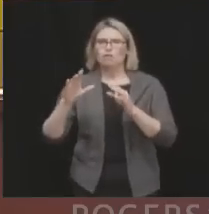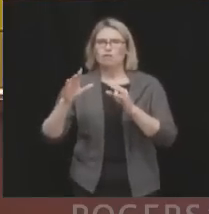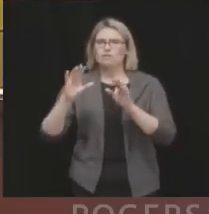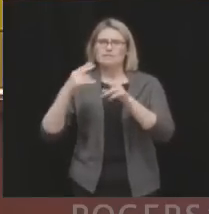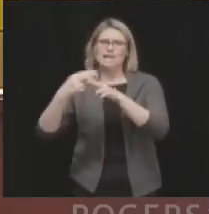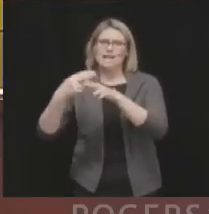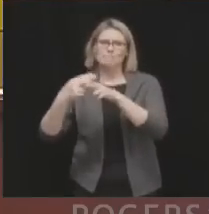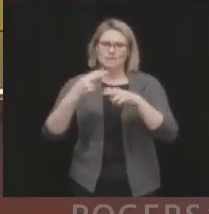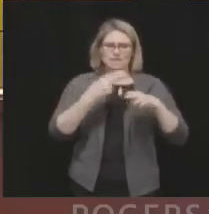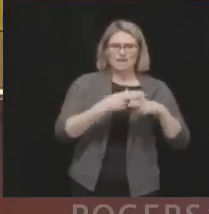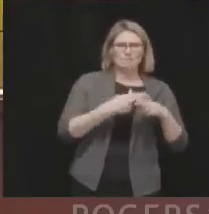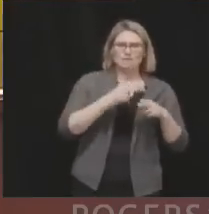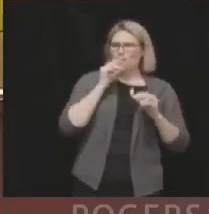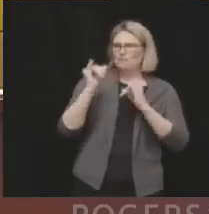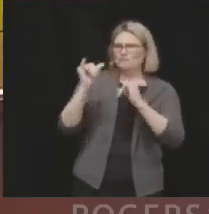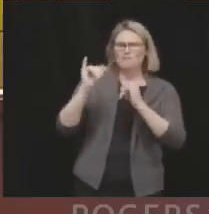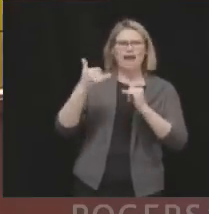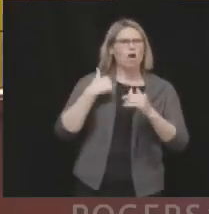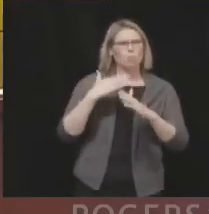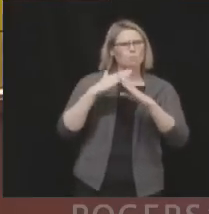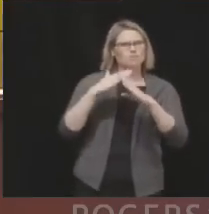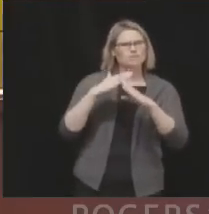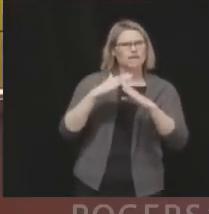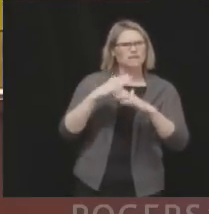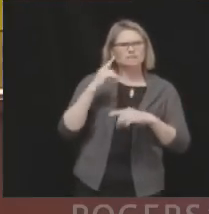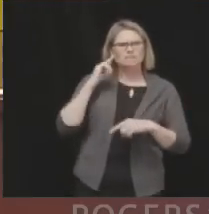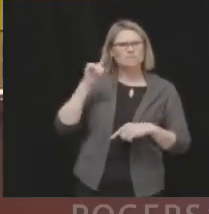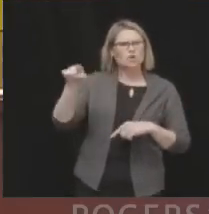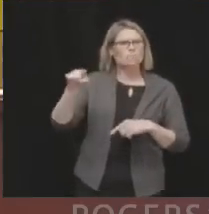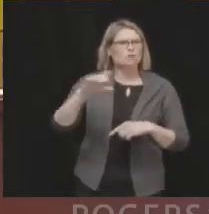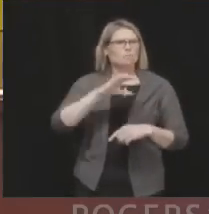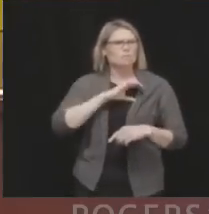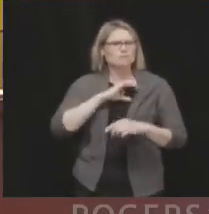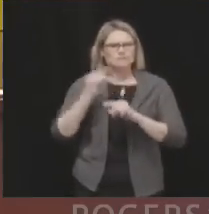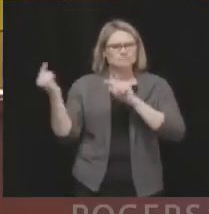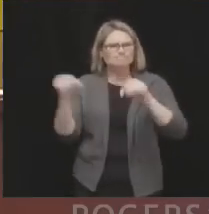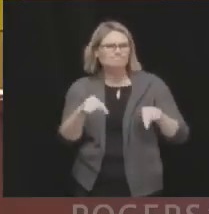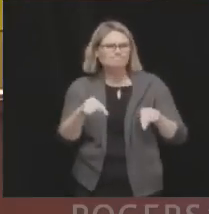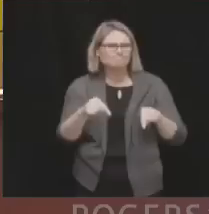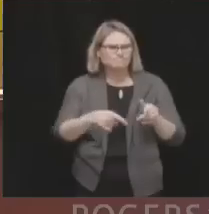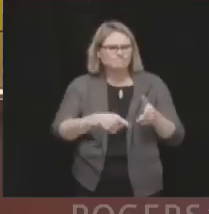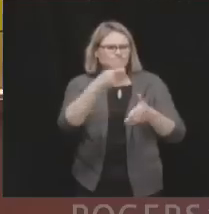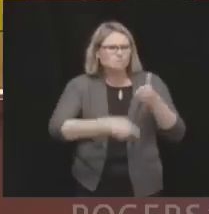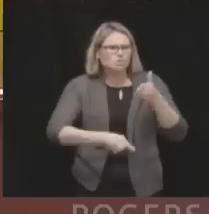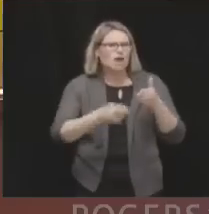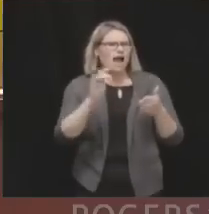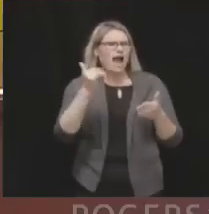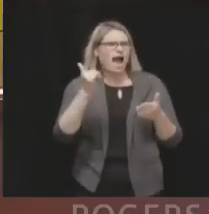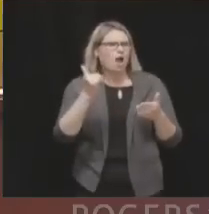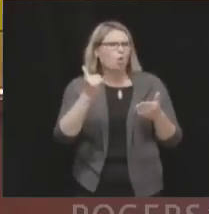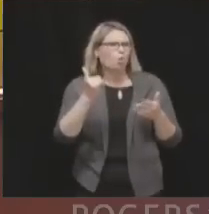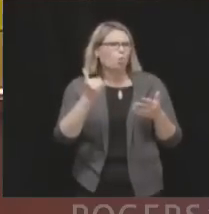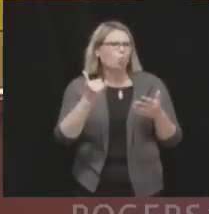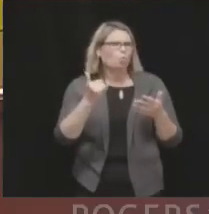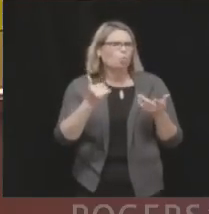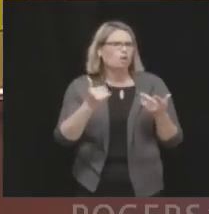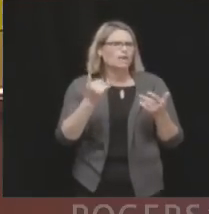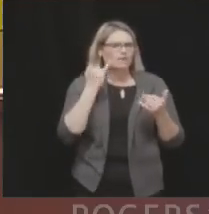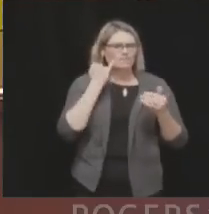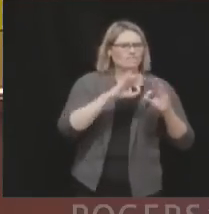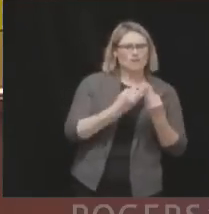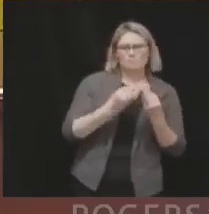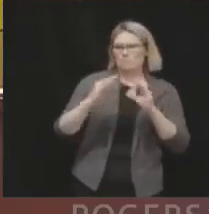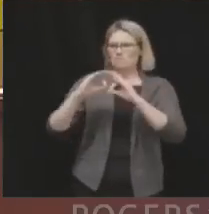addresses, two different households, whether it's a house or an apartment or what have you. So if somebody were to make a phone call and